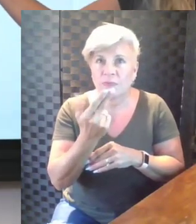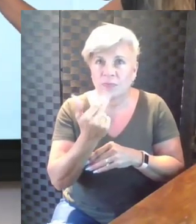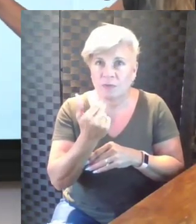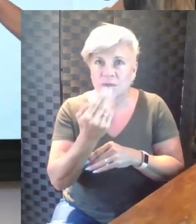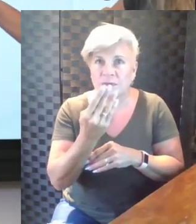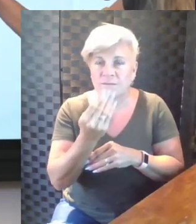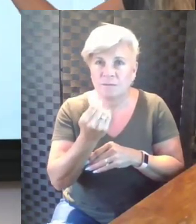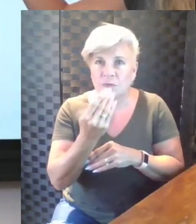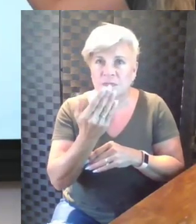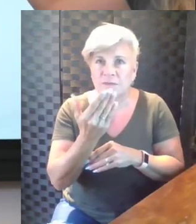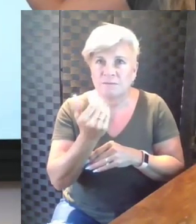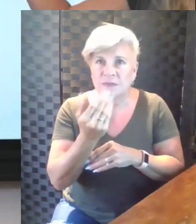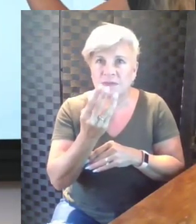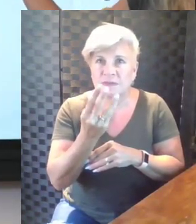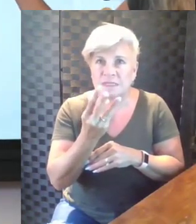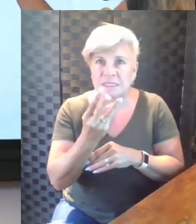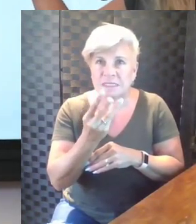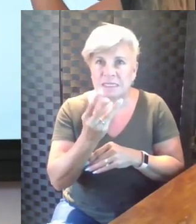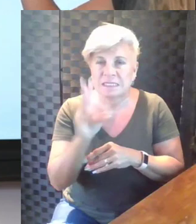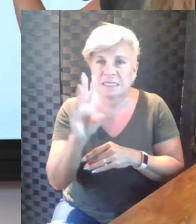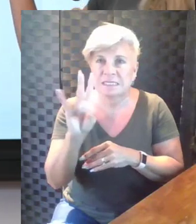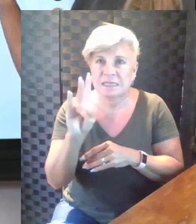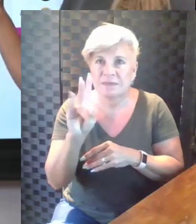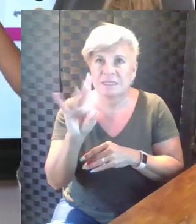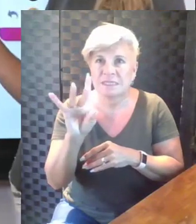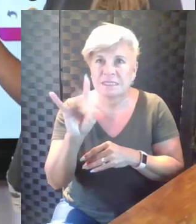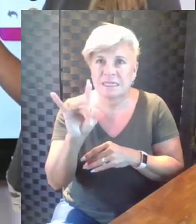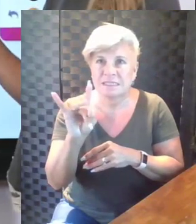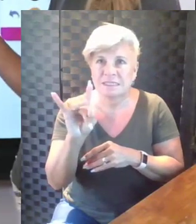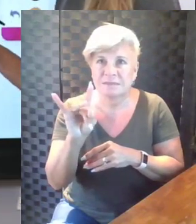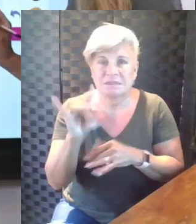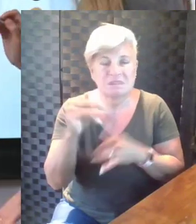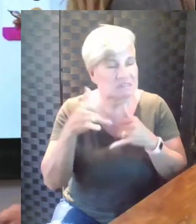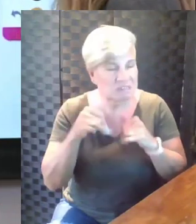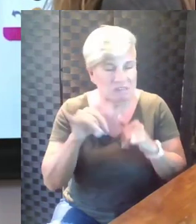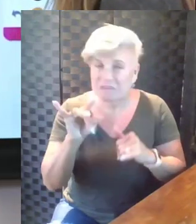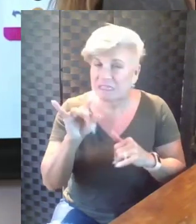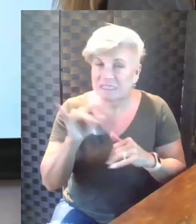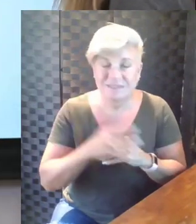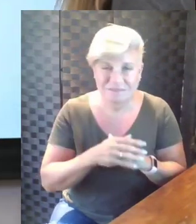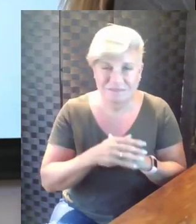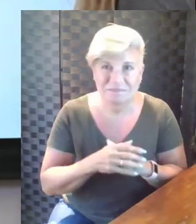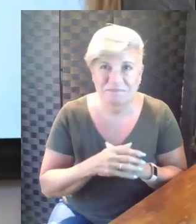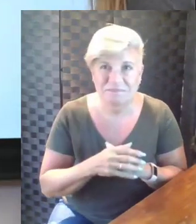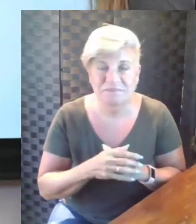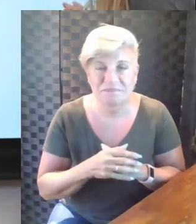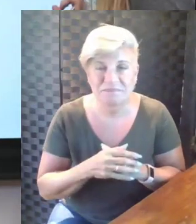12, 13, 14, 15, 16, 17, 18. Okay?